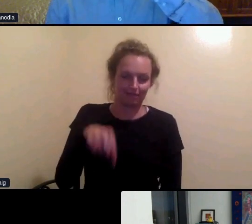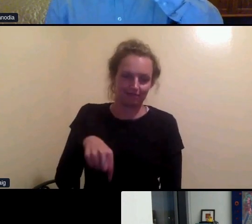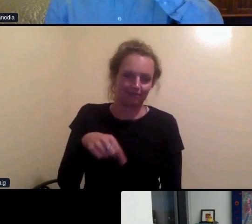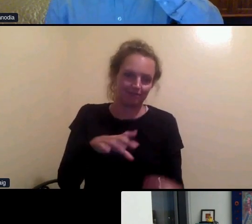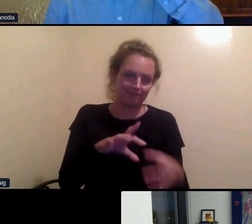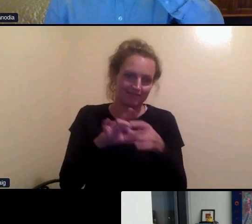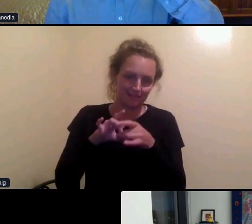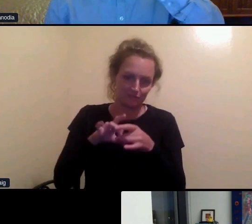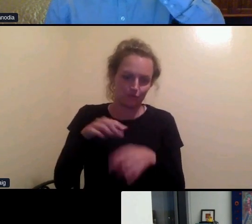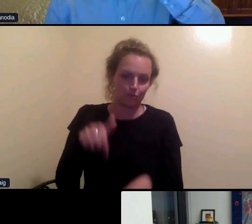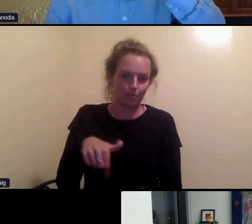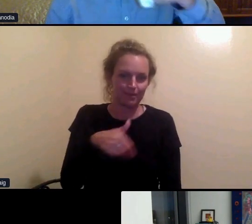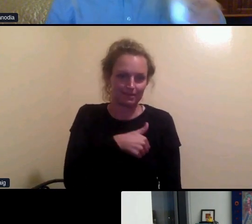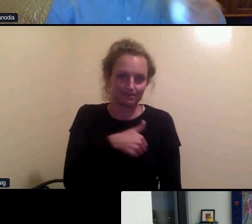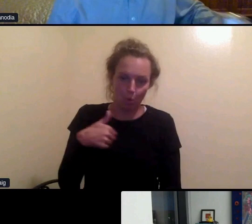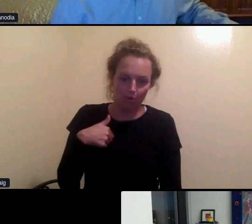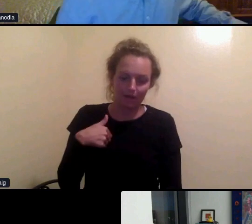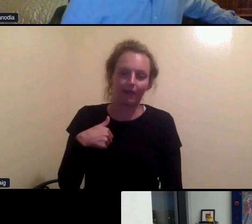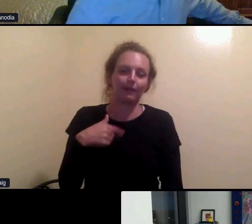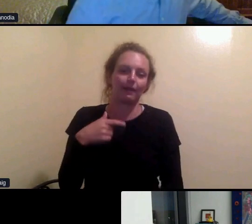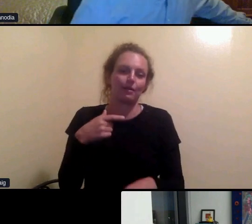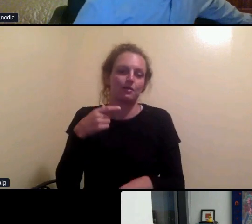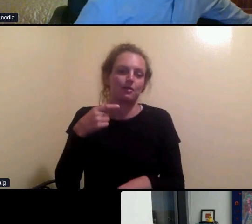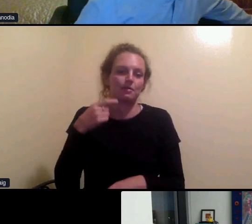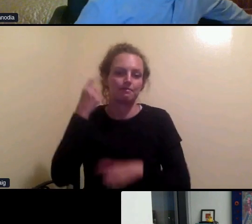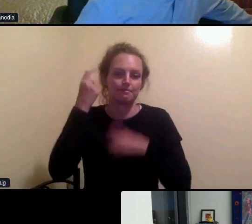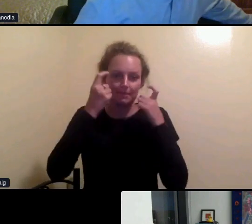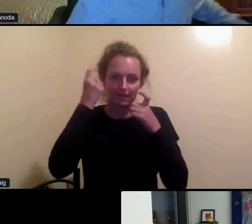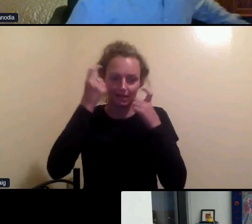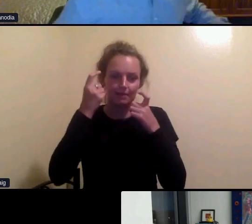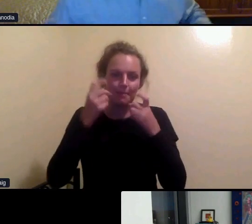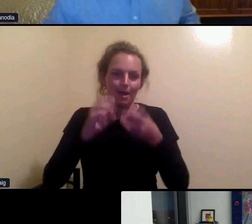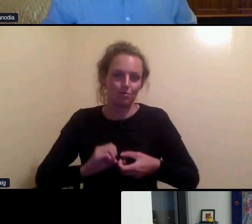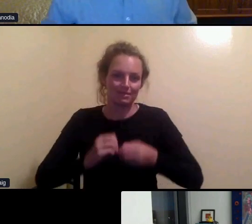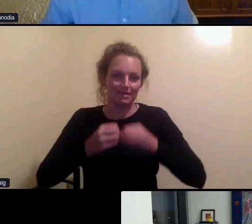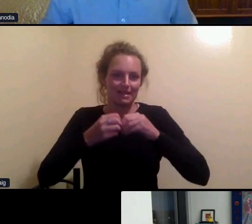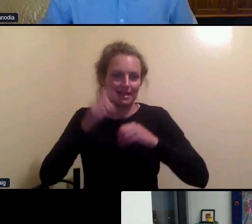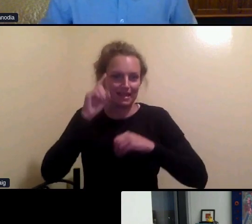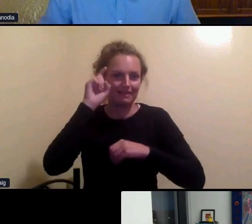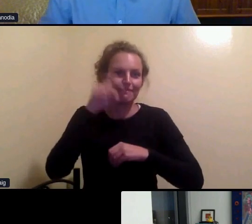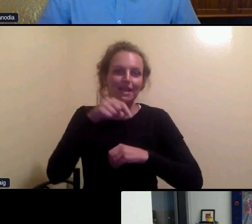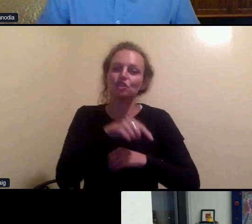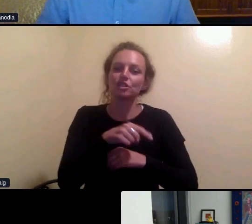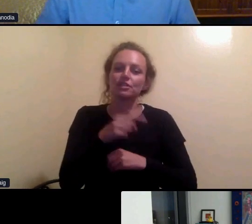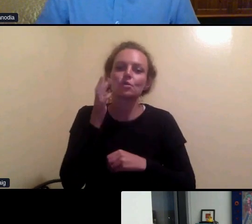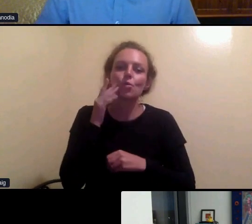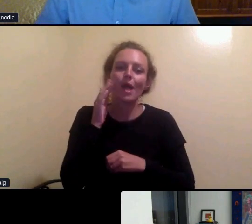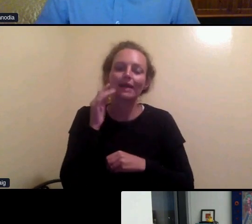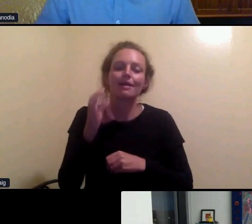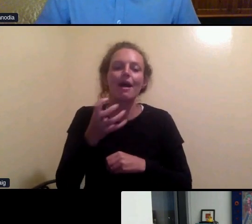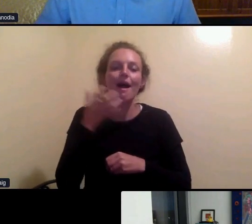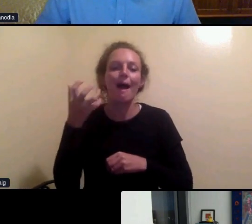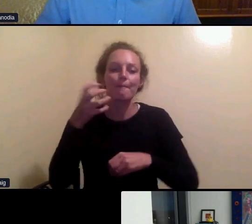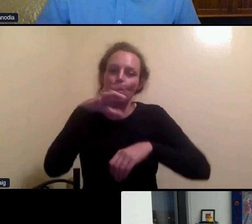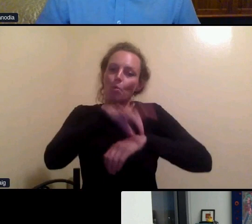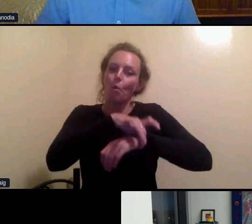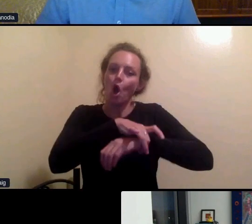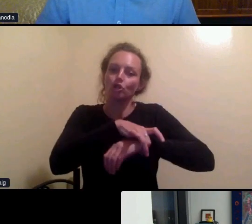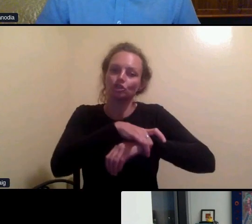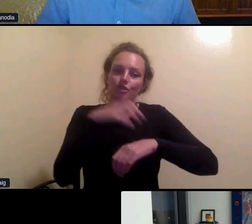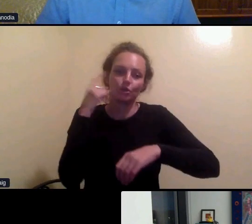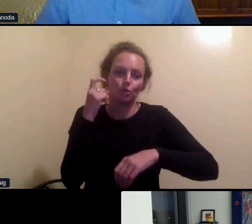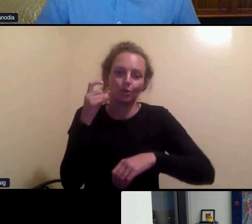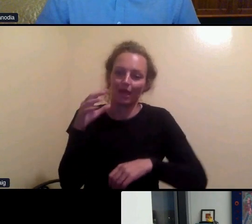She mentioned where you can control the Apple Watch just by squeezing, you know, your fists, or just control it by the muscles.